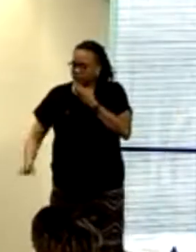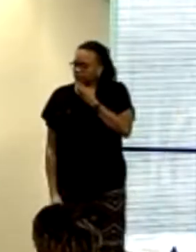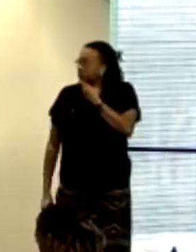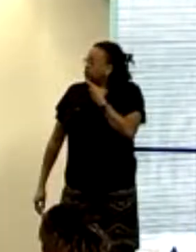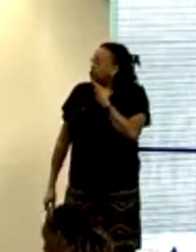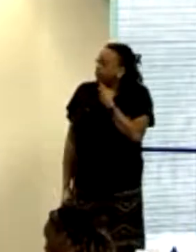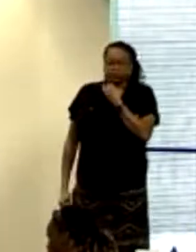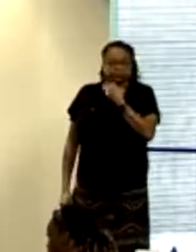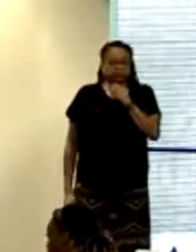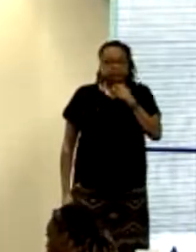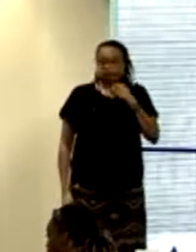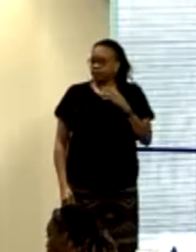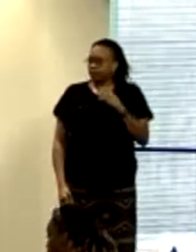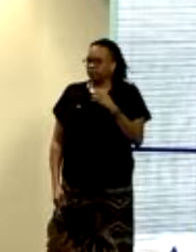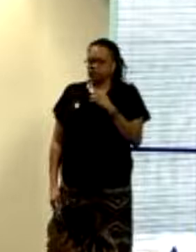Chair,